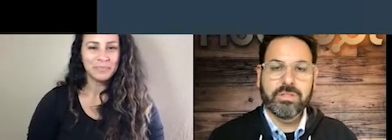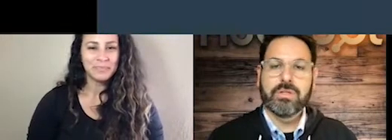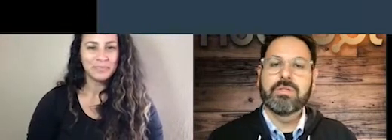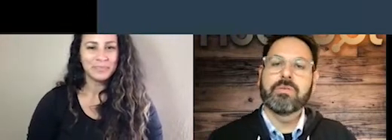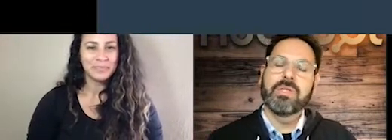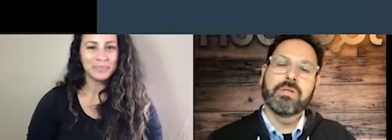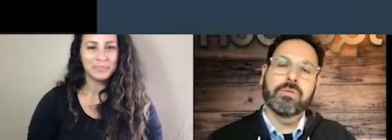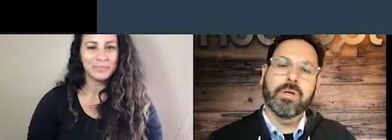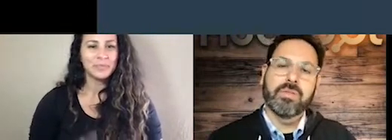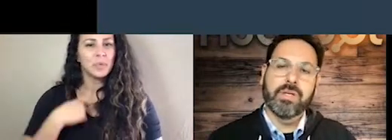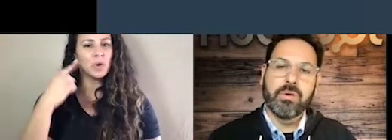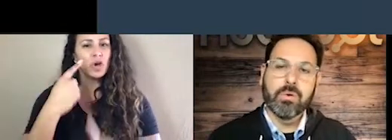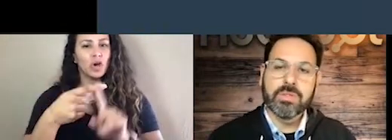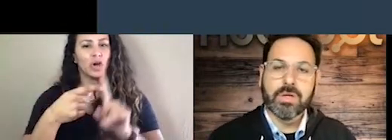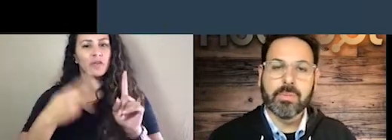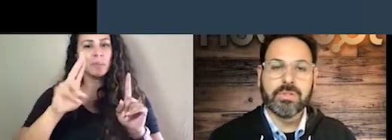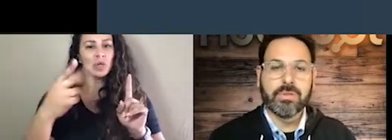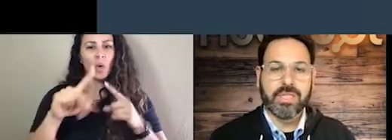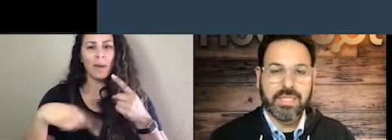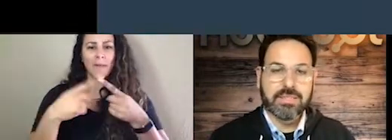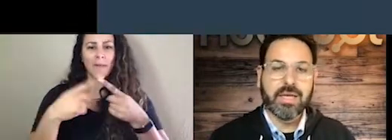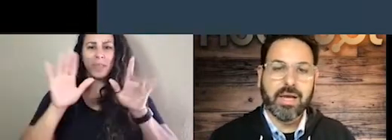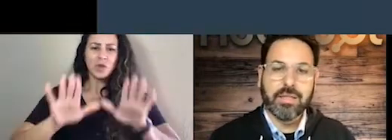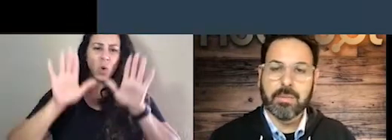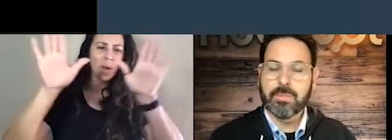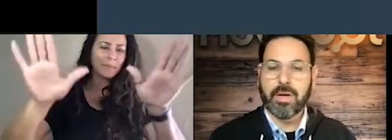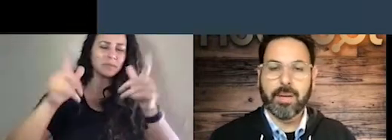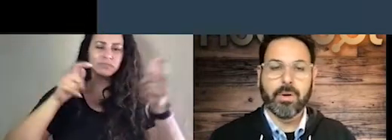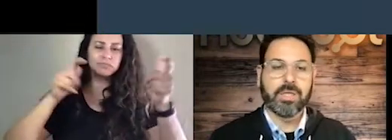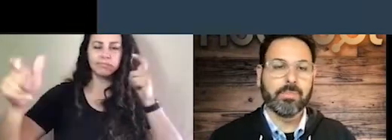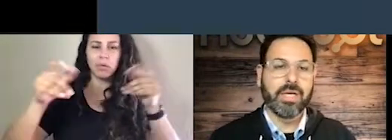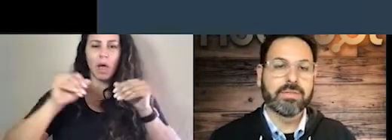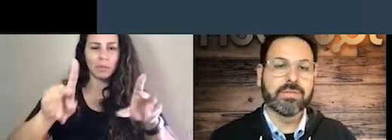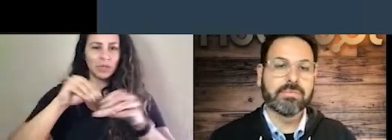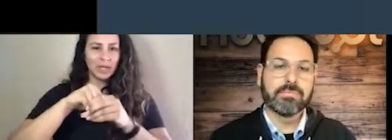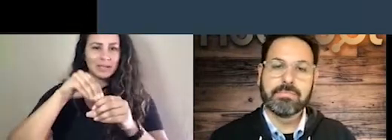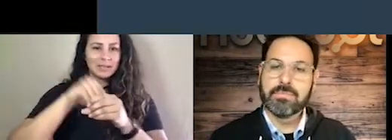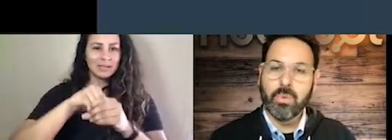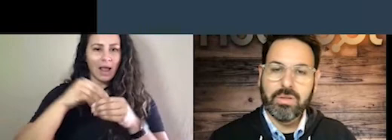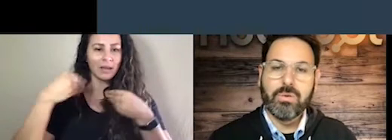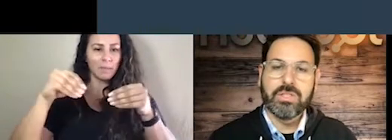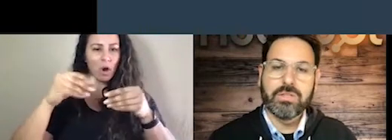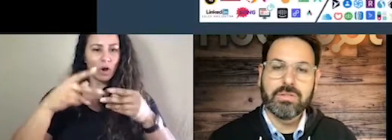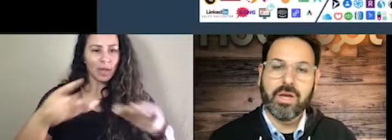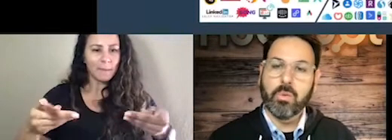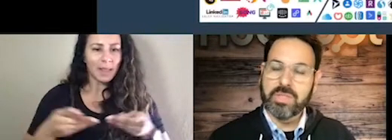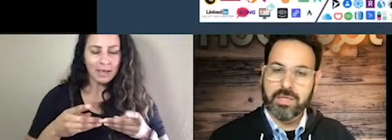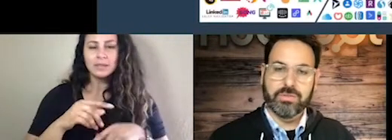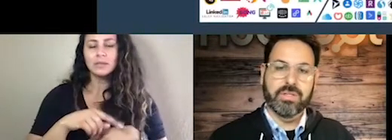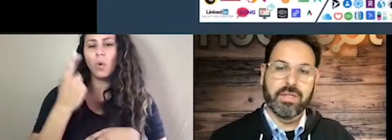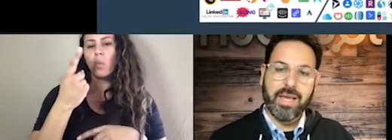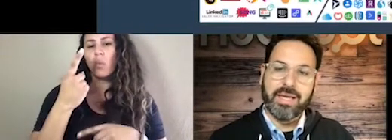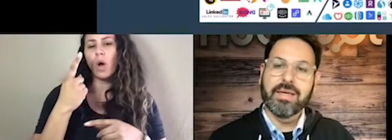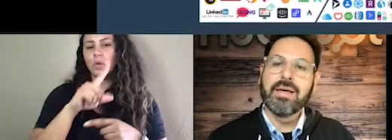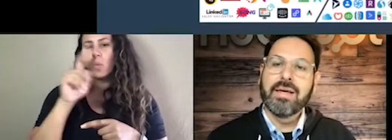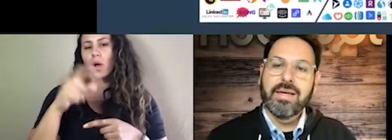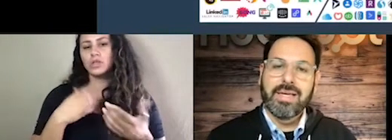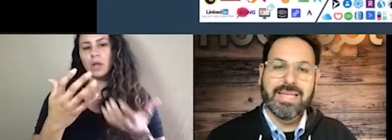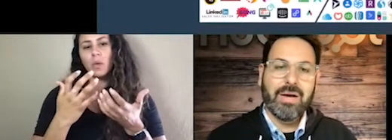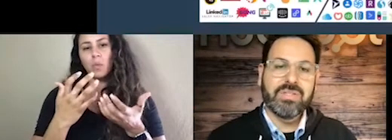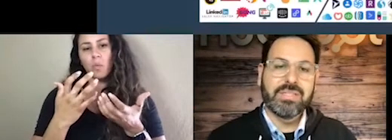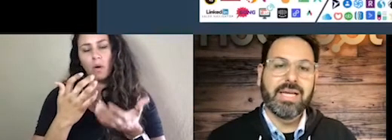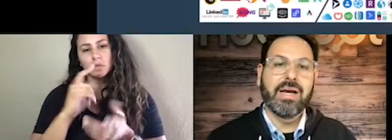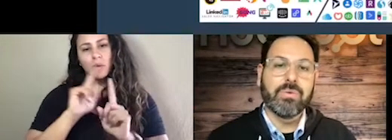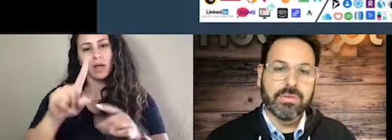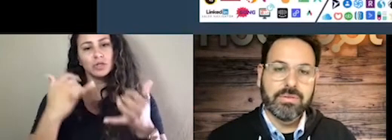We just heard from Hugh about the enormous opportunity inside the HubSpot App Marketplace. One of the questions I hope to answer today is